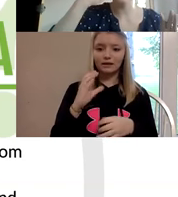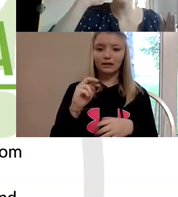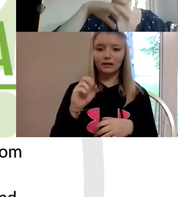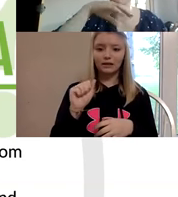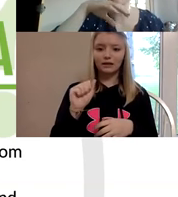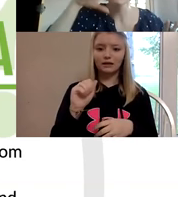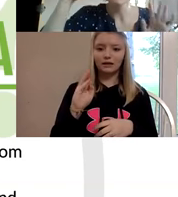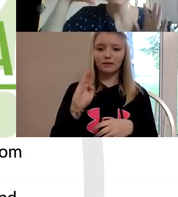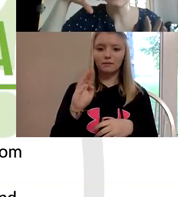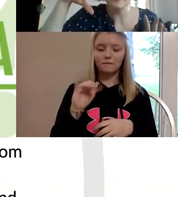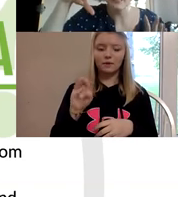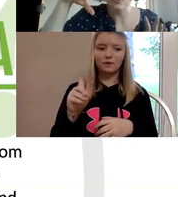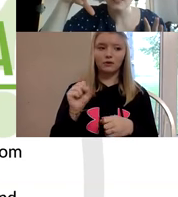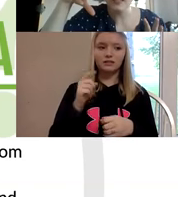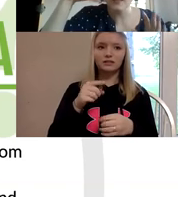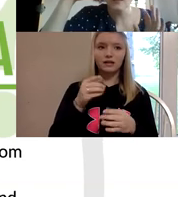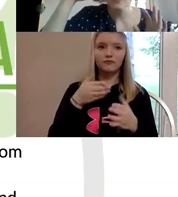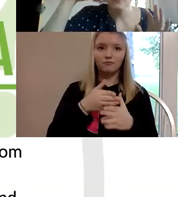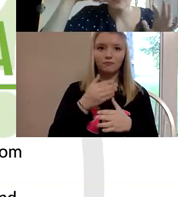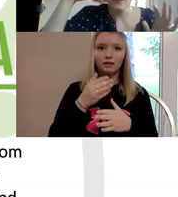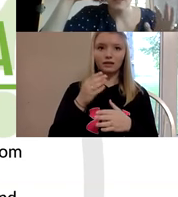how CBD and THC